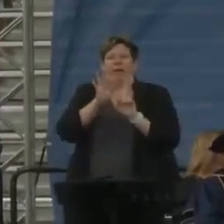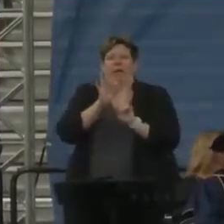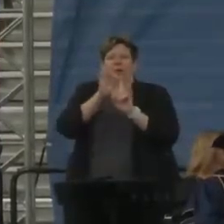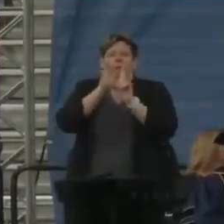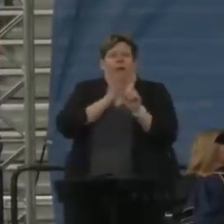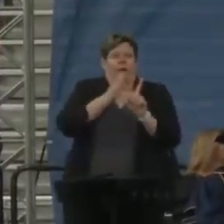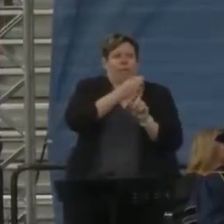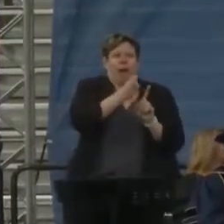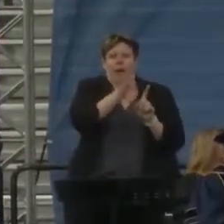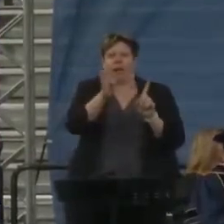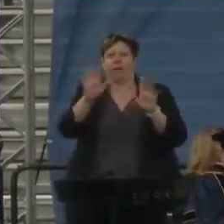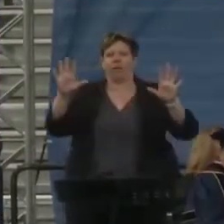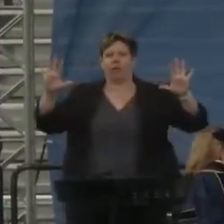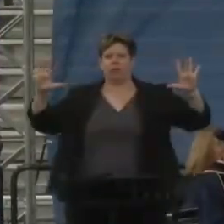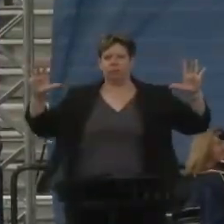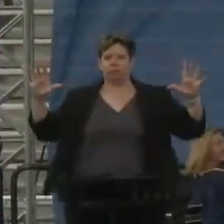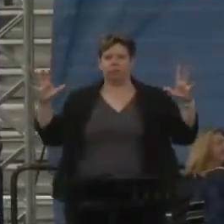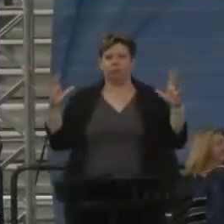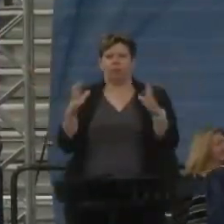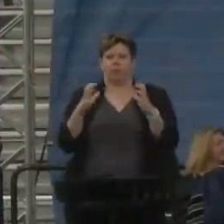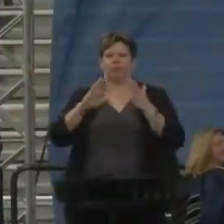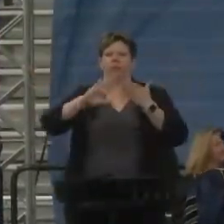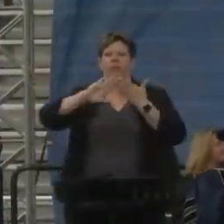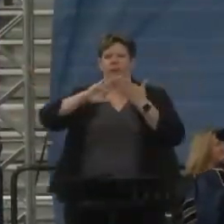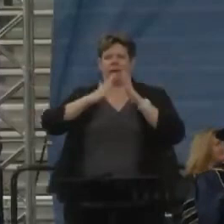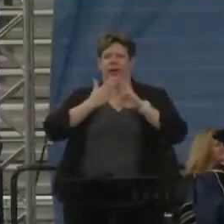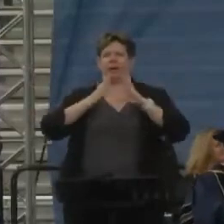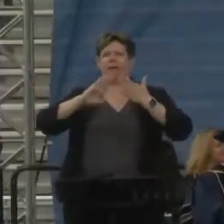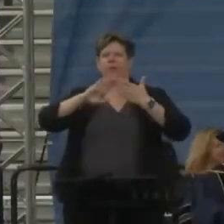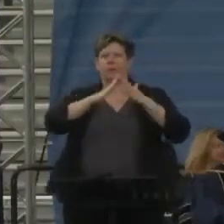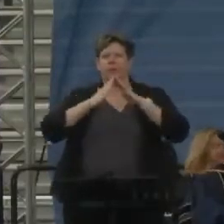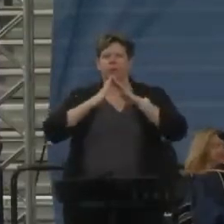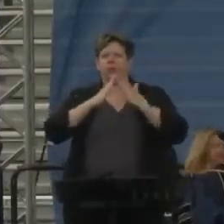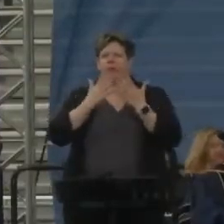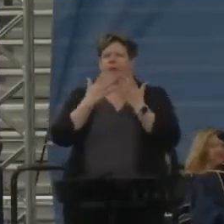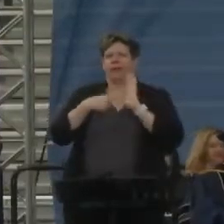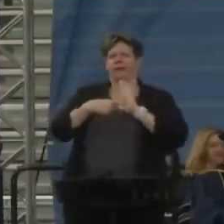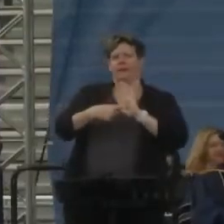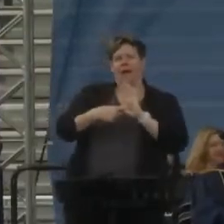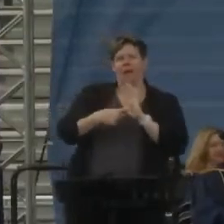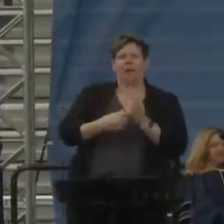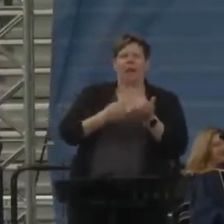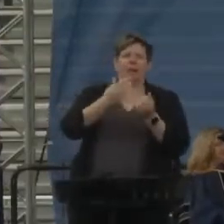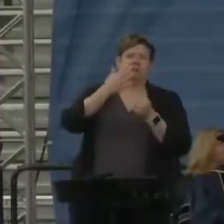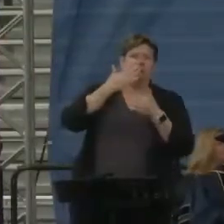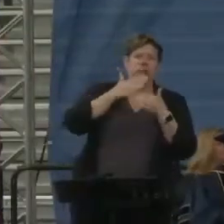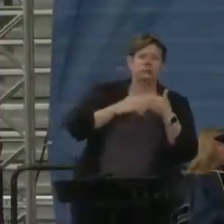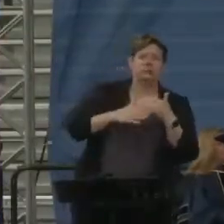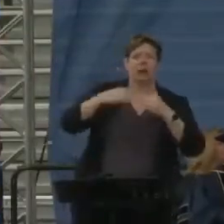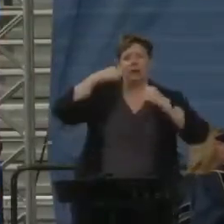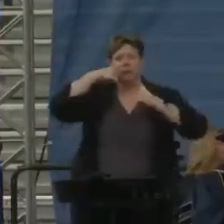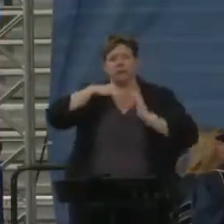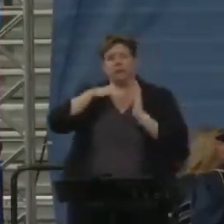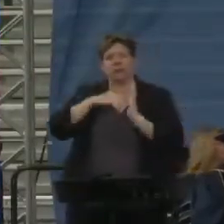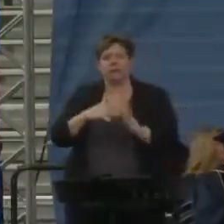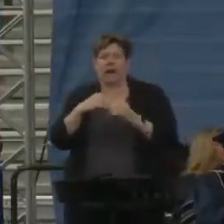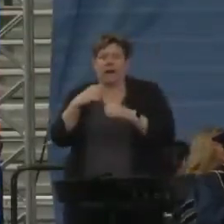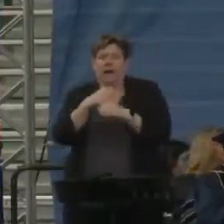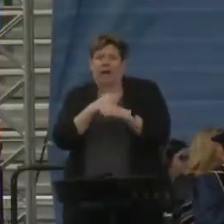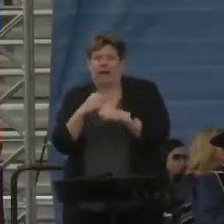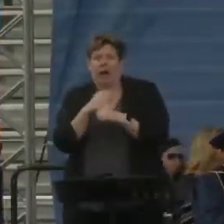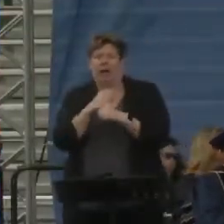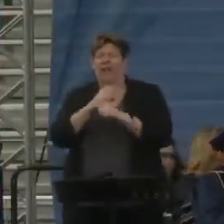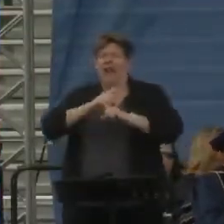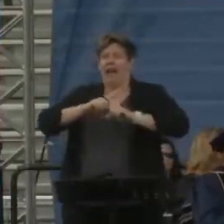here to be in community together, celebrating the blood, sweat, caffeine, pain, and indescribable trauma from